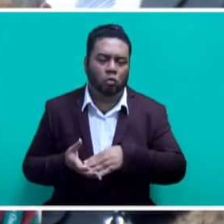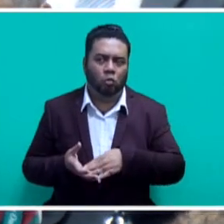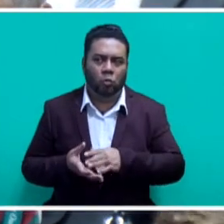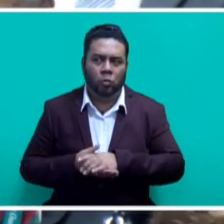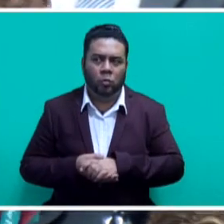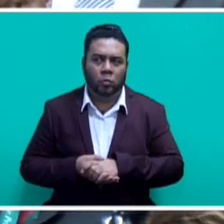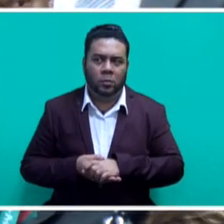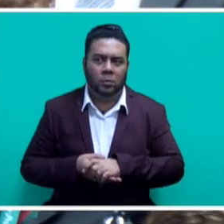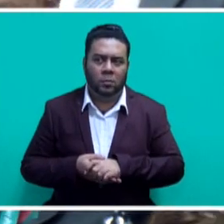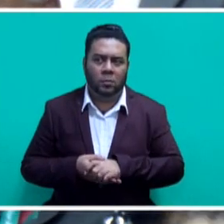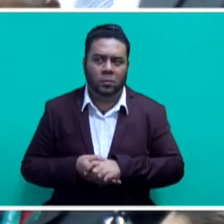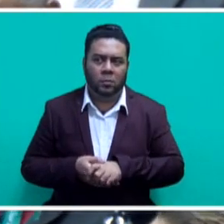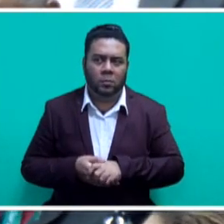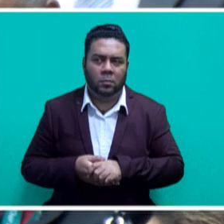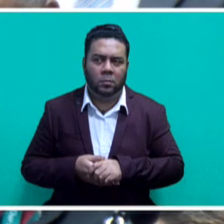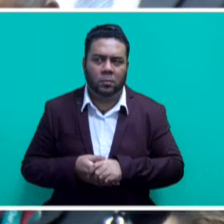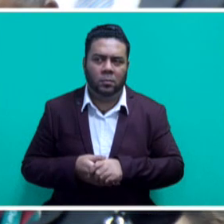we rounding off, Honorable?